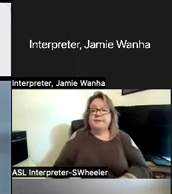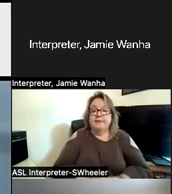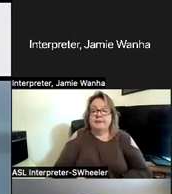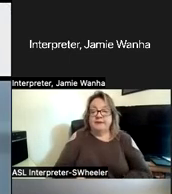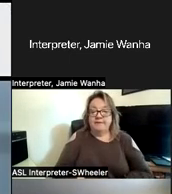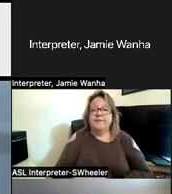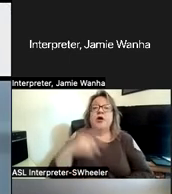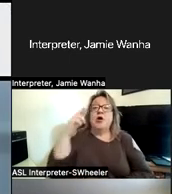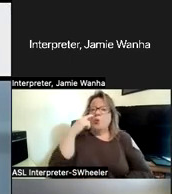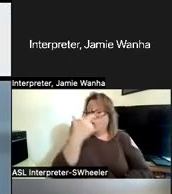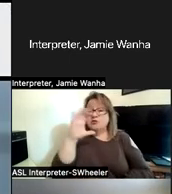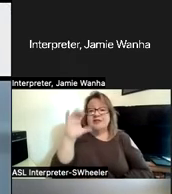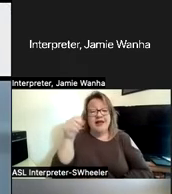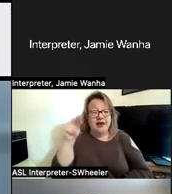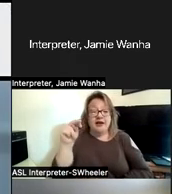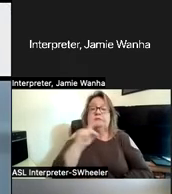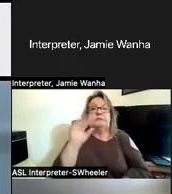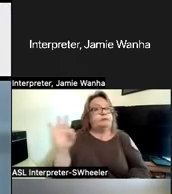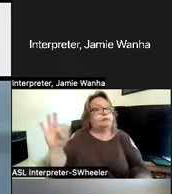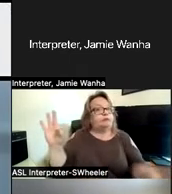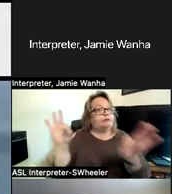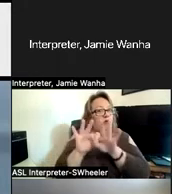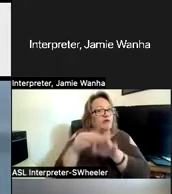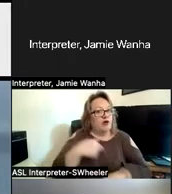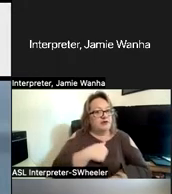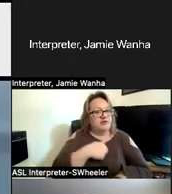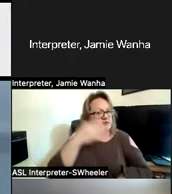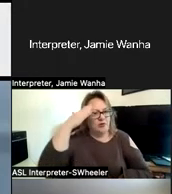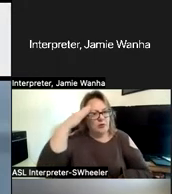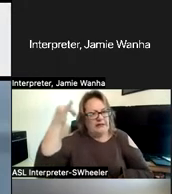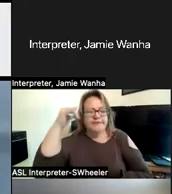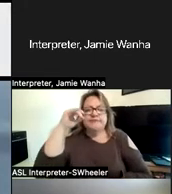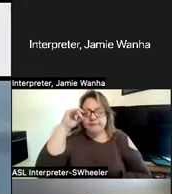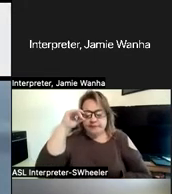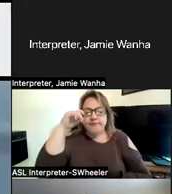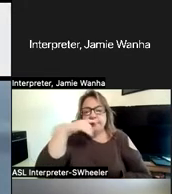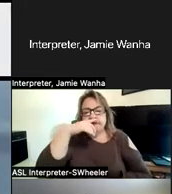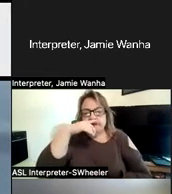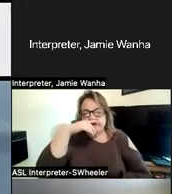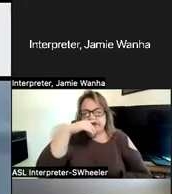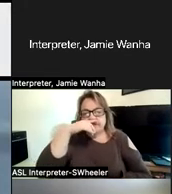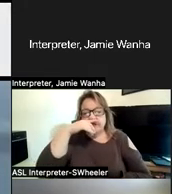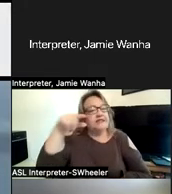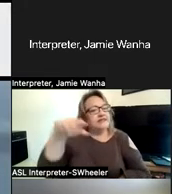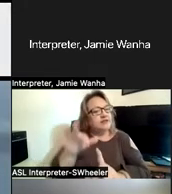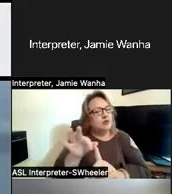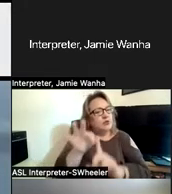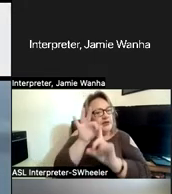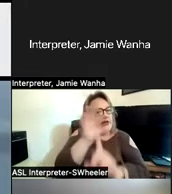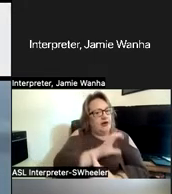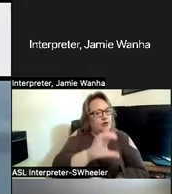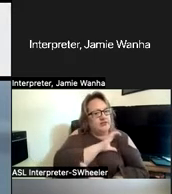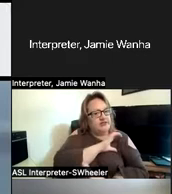Rose Canyon is very, very important for us because I think that this is unique characteristic,